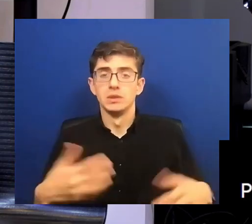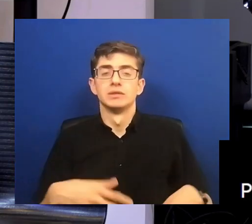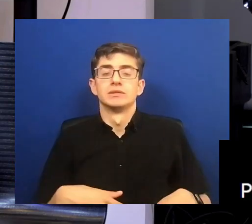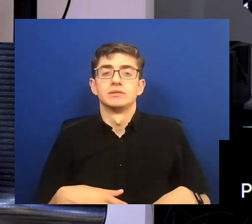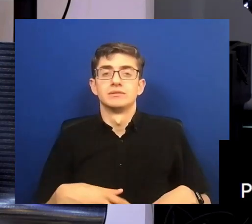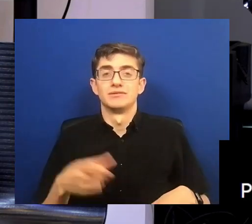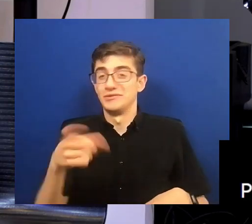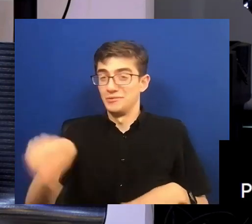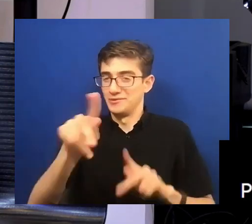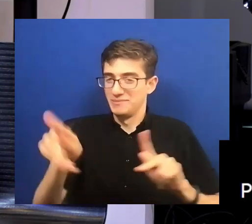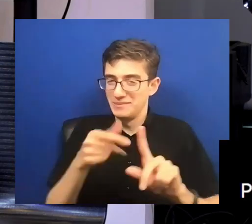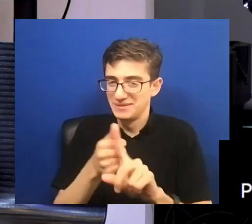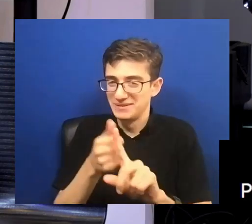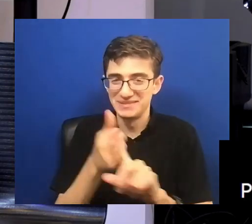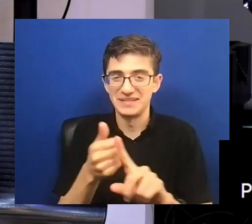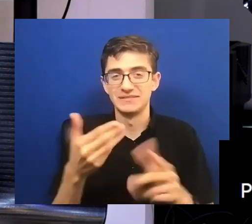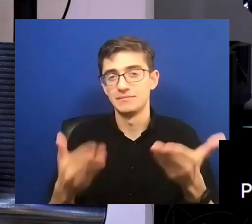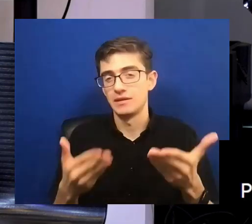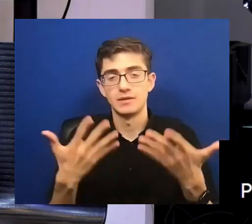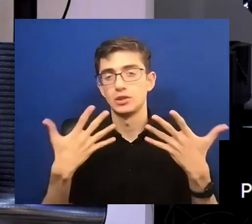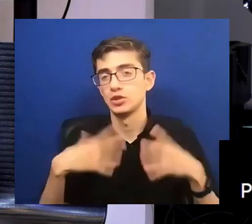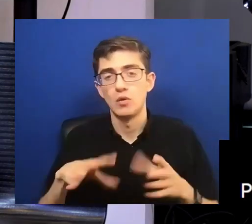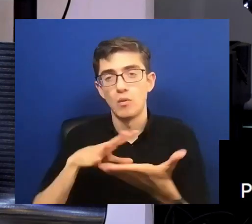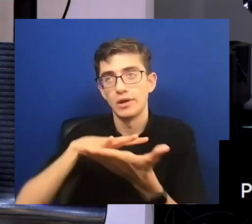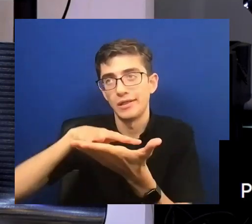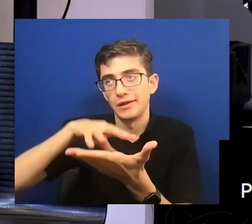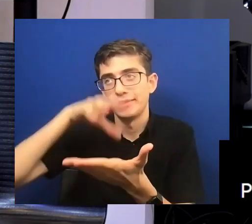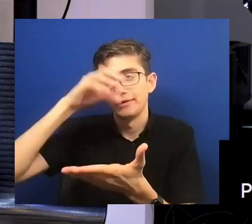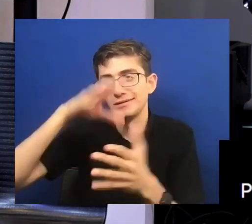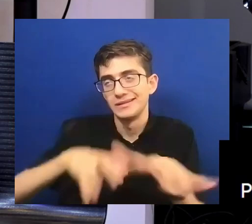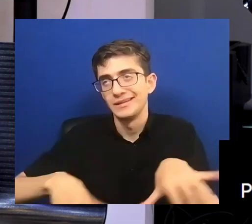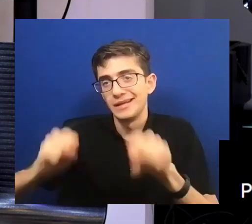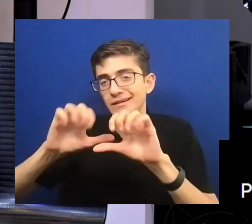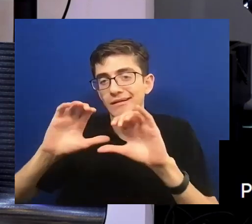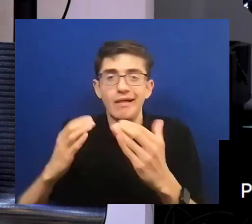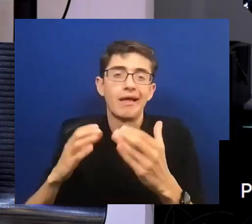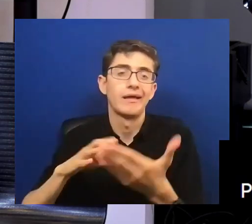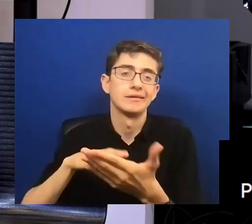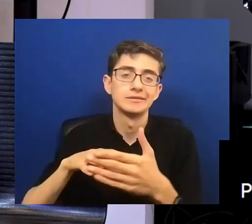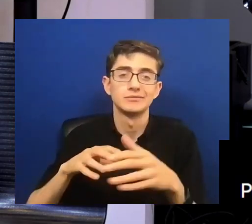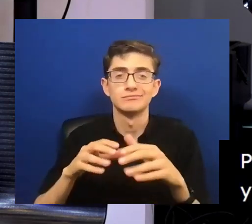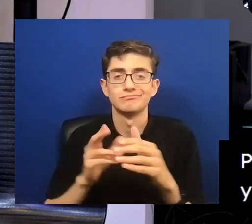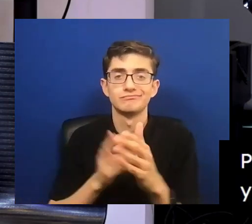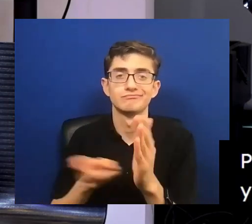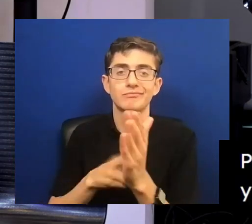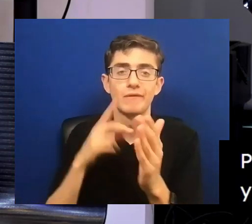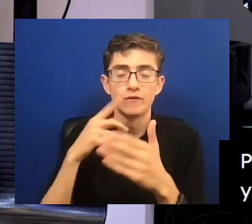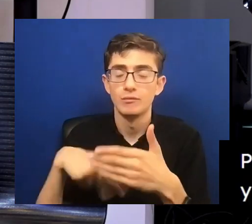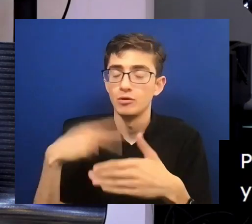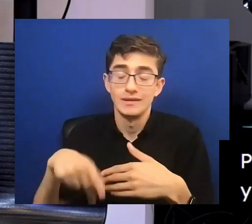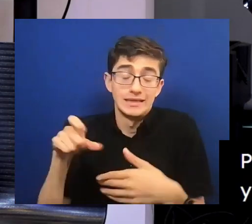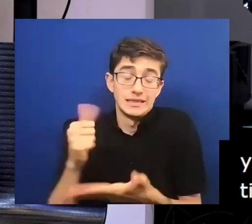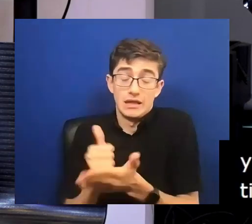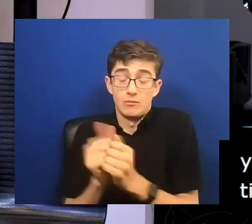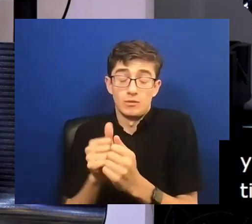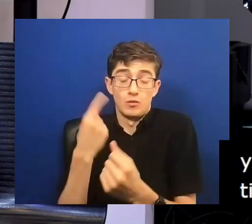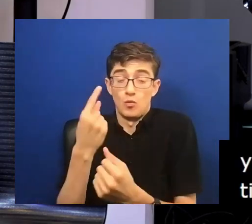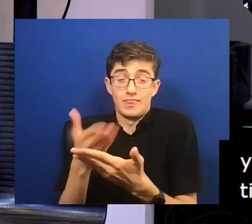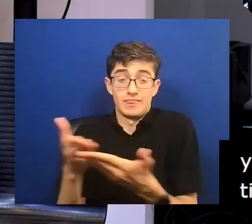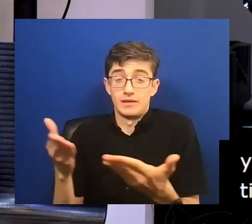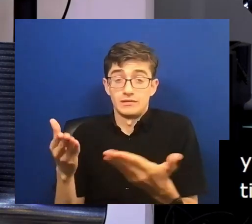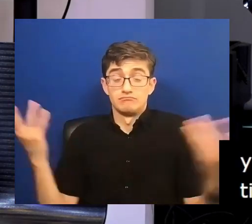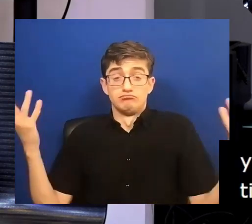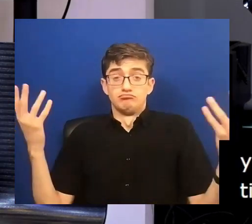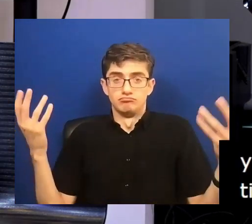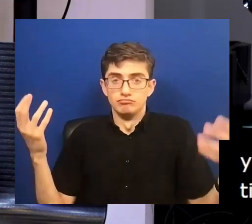always wanting to sign up for a program, and they need help now. And we're, you know, every